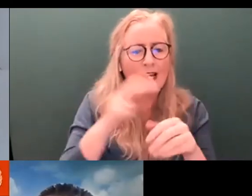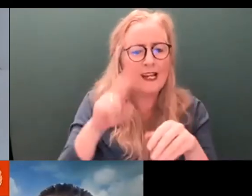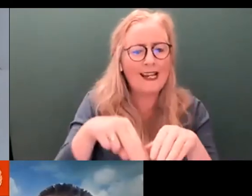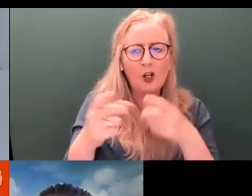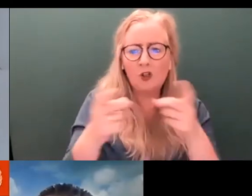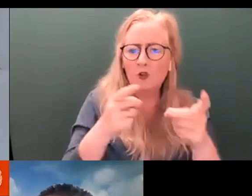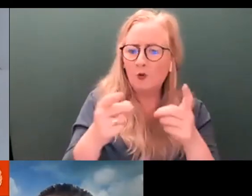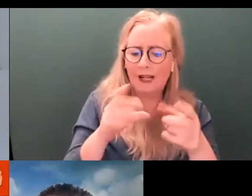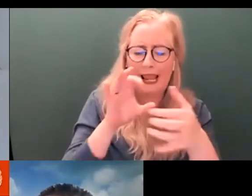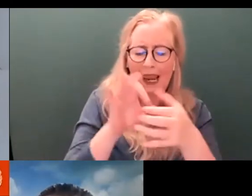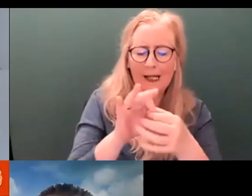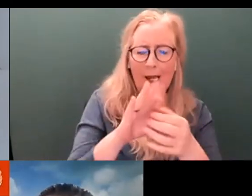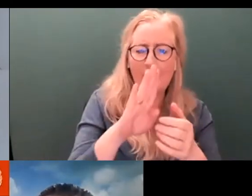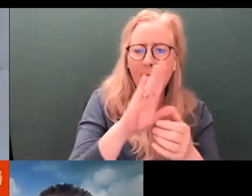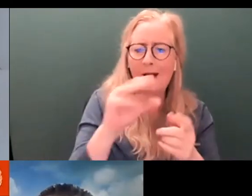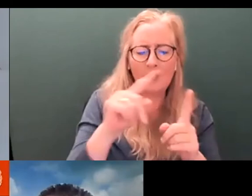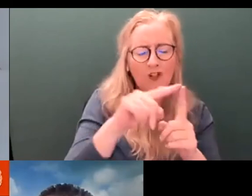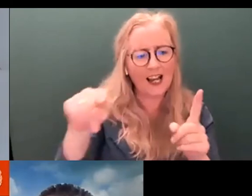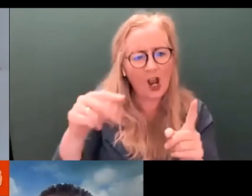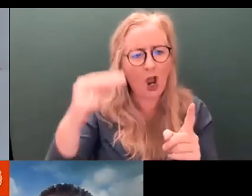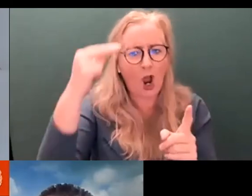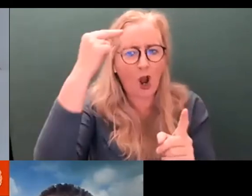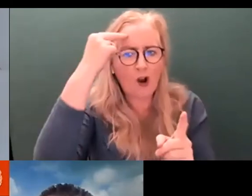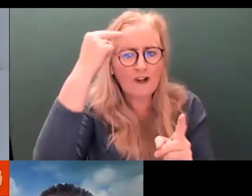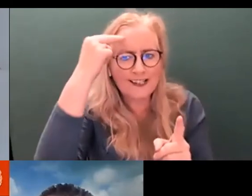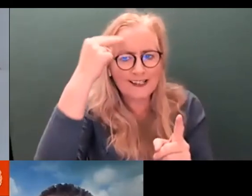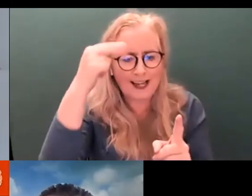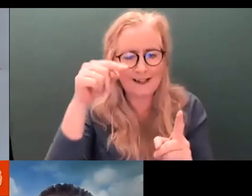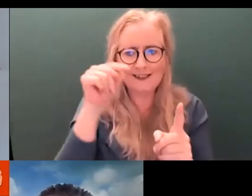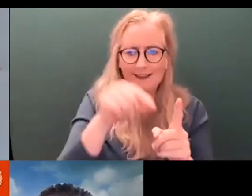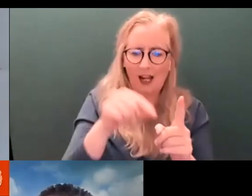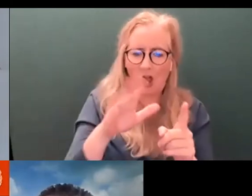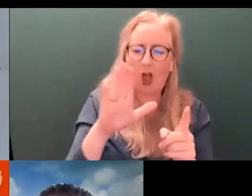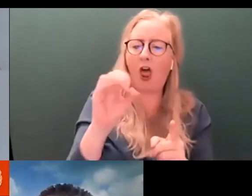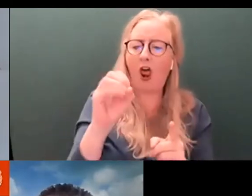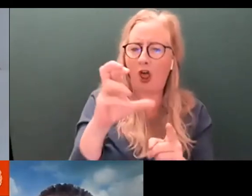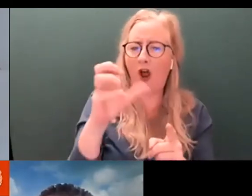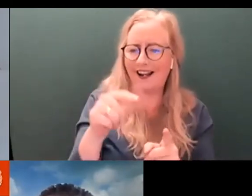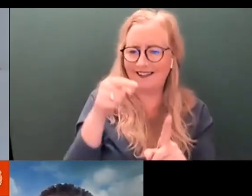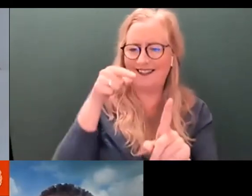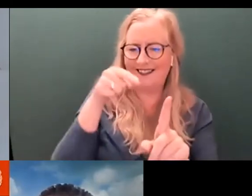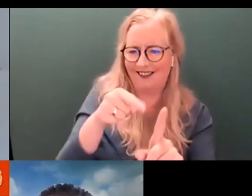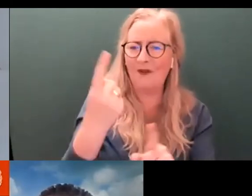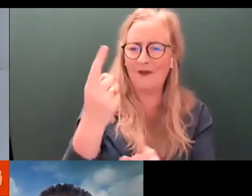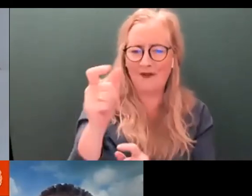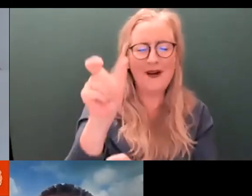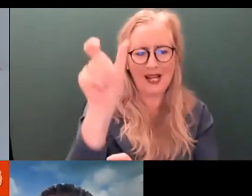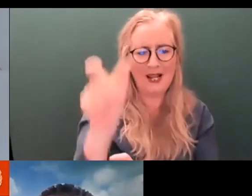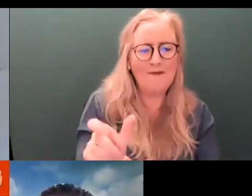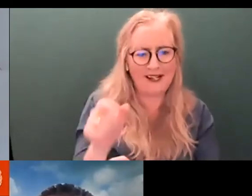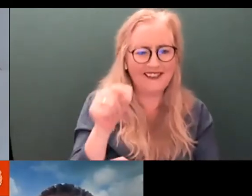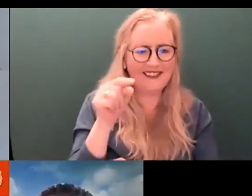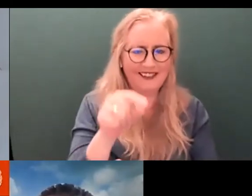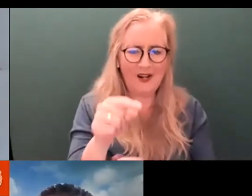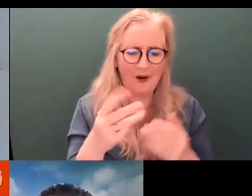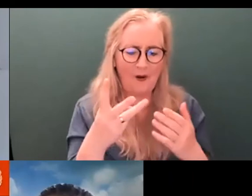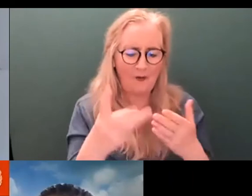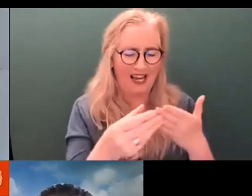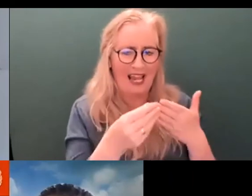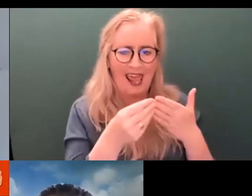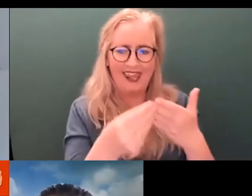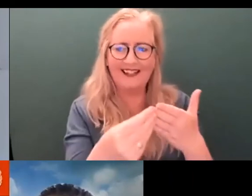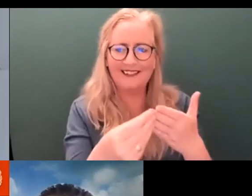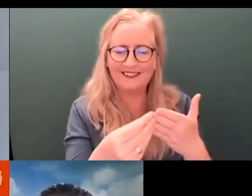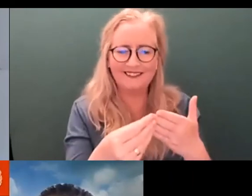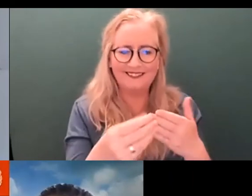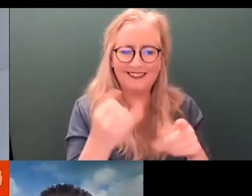and the need to understand it to life. Well, I think Lorcan is one of these people that will be leading that charge in